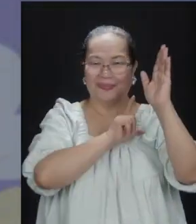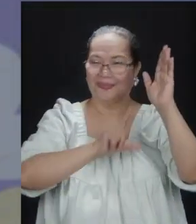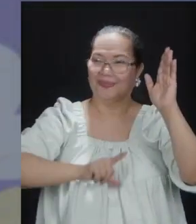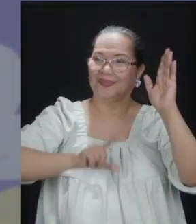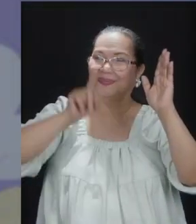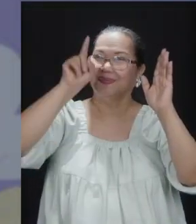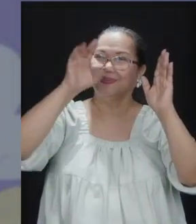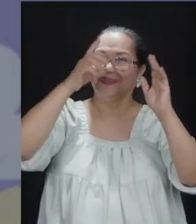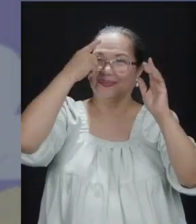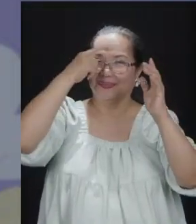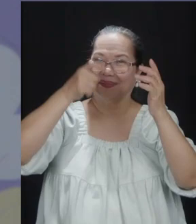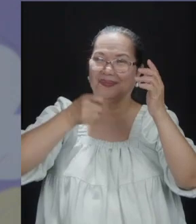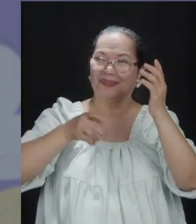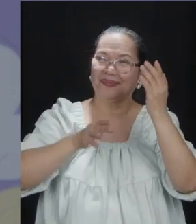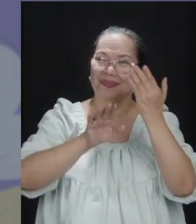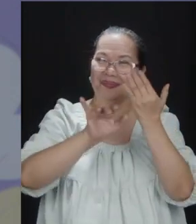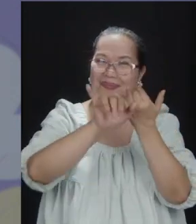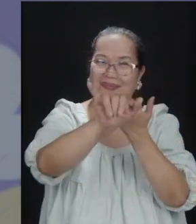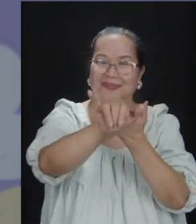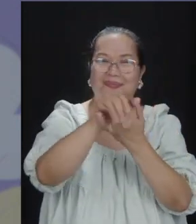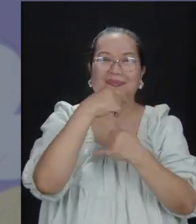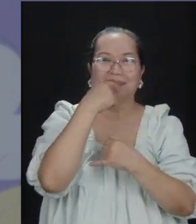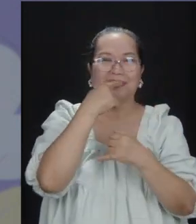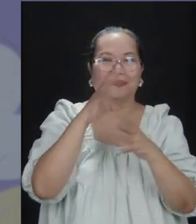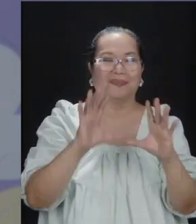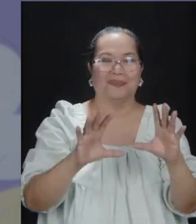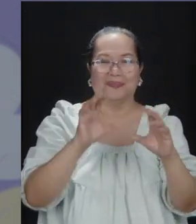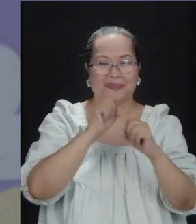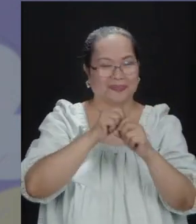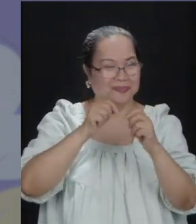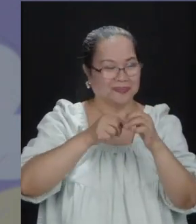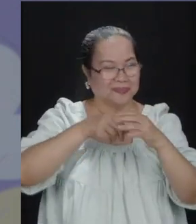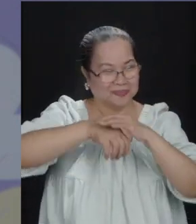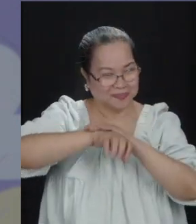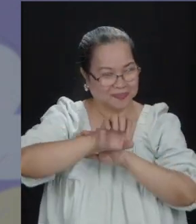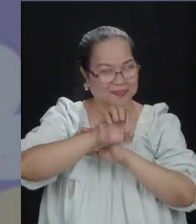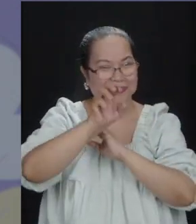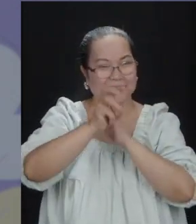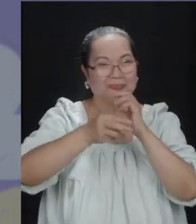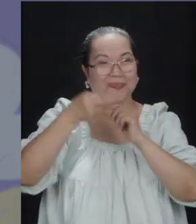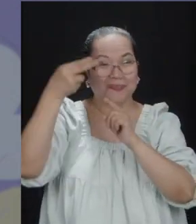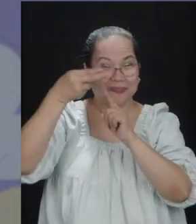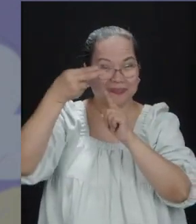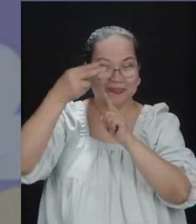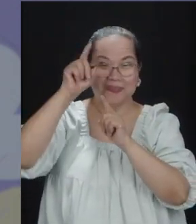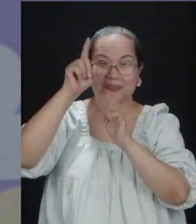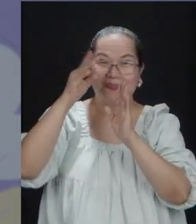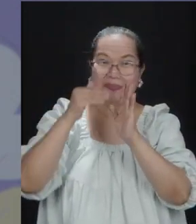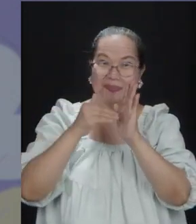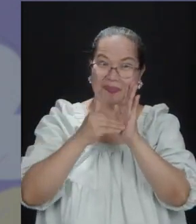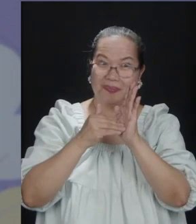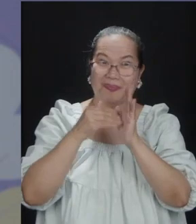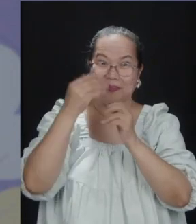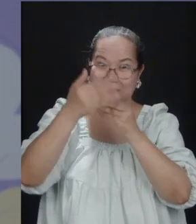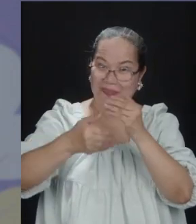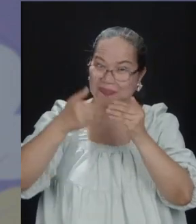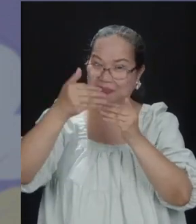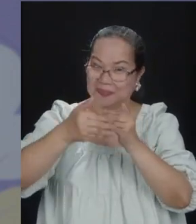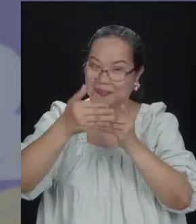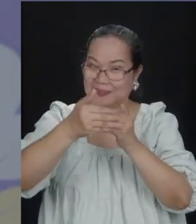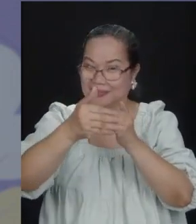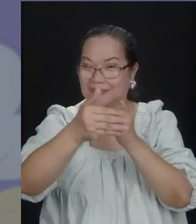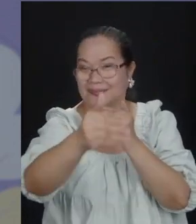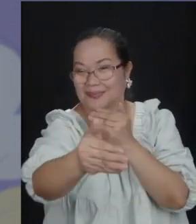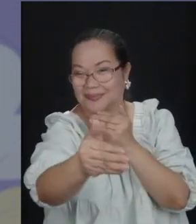God from eternity, and who would enter Hannah's world 1,000 years after her